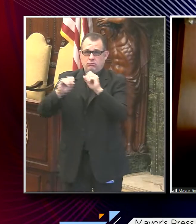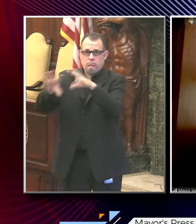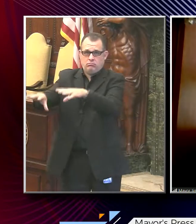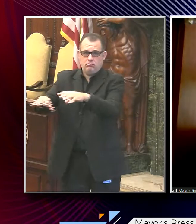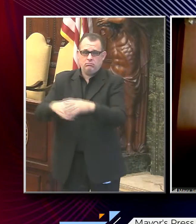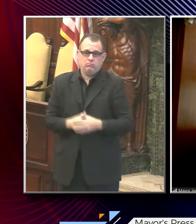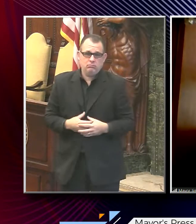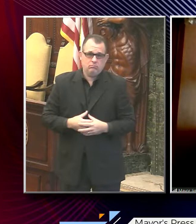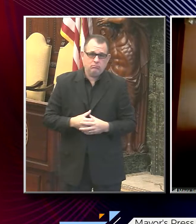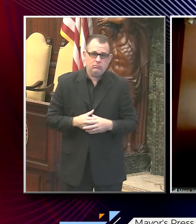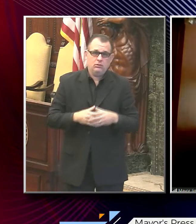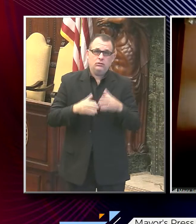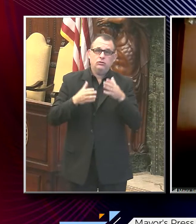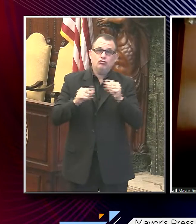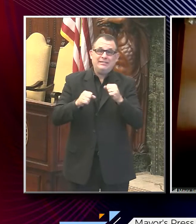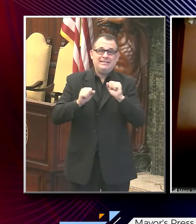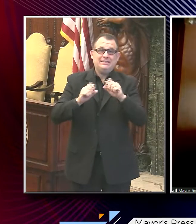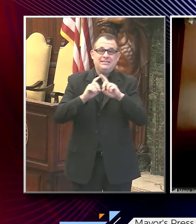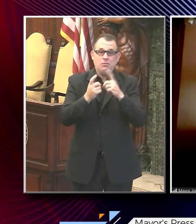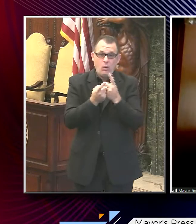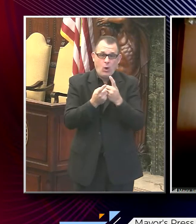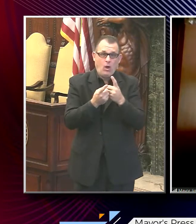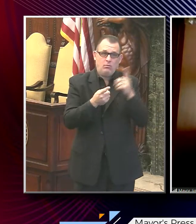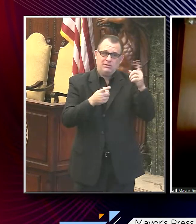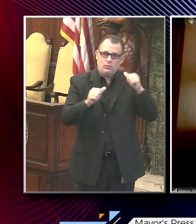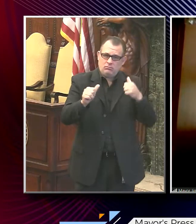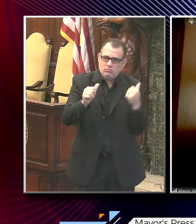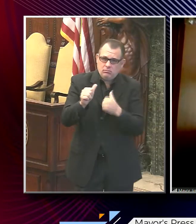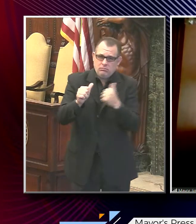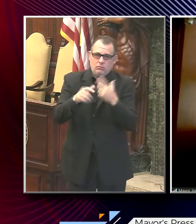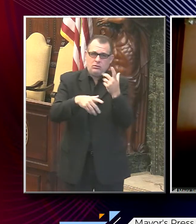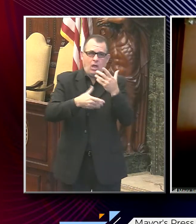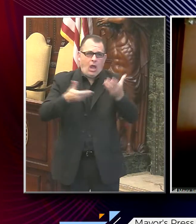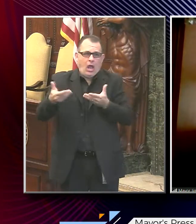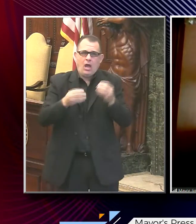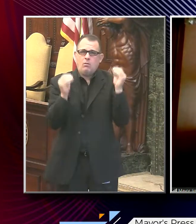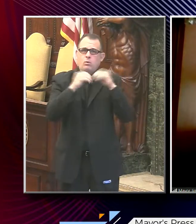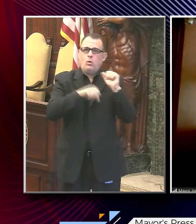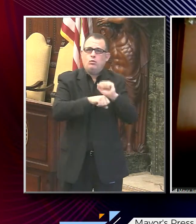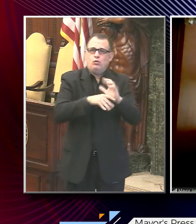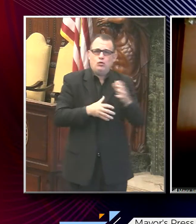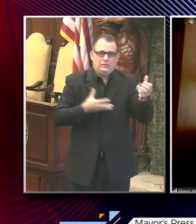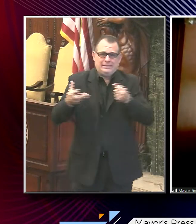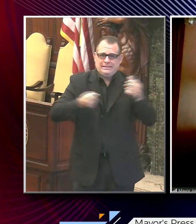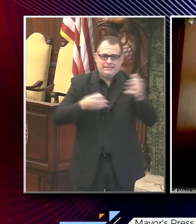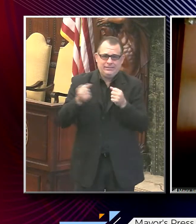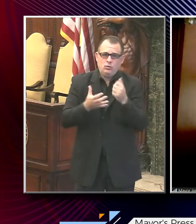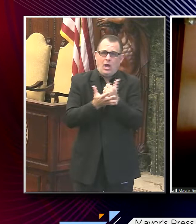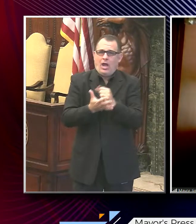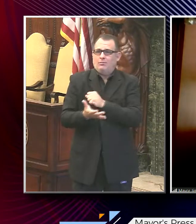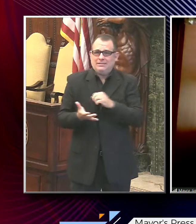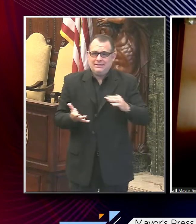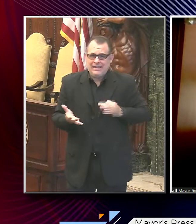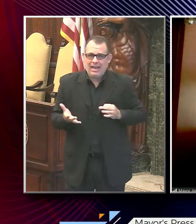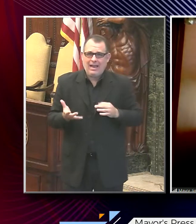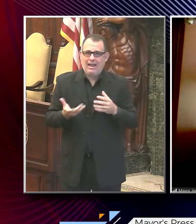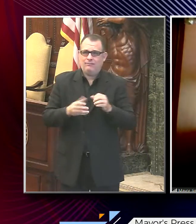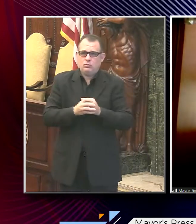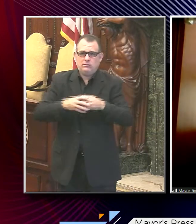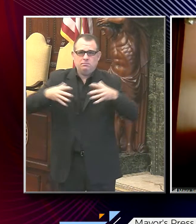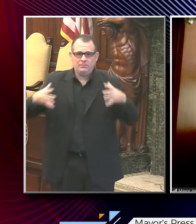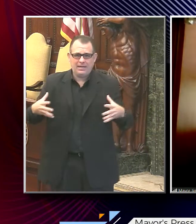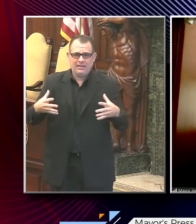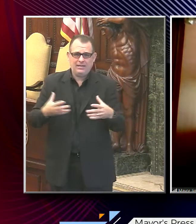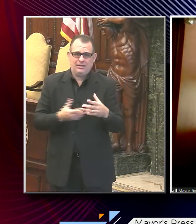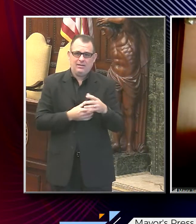Streets Department continues to make progress on hiring temporary workers to help with staffing issues. 55 new laborers have been hired so far, with